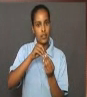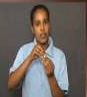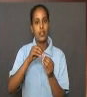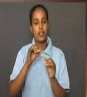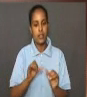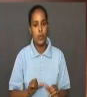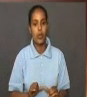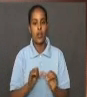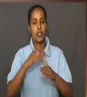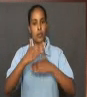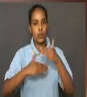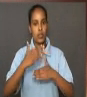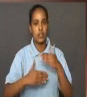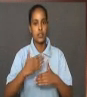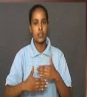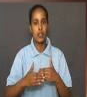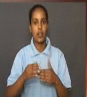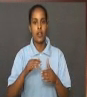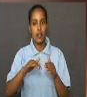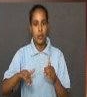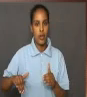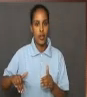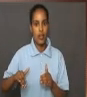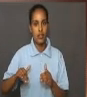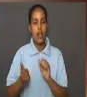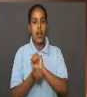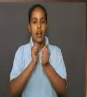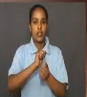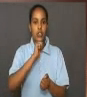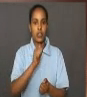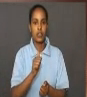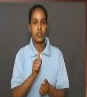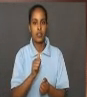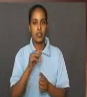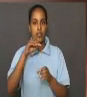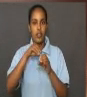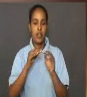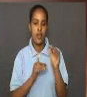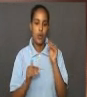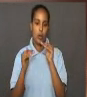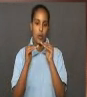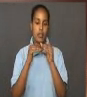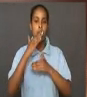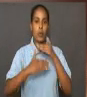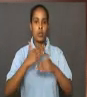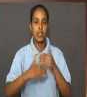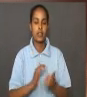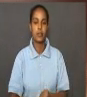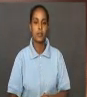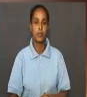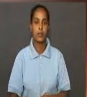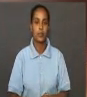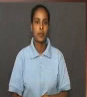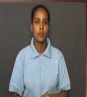a spontaneous process and remains unchanged in an equilibrium process.